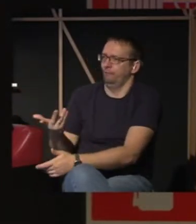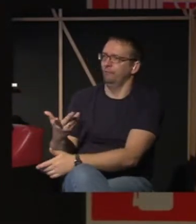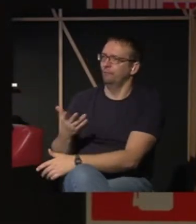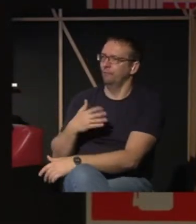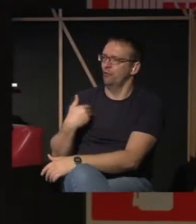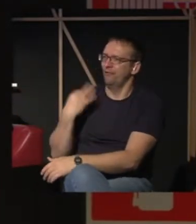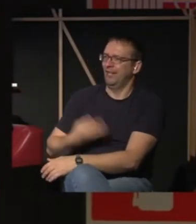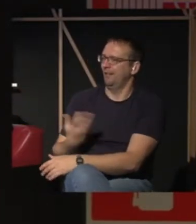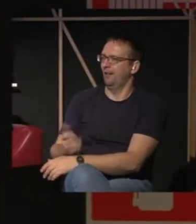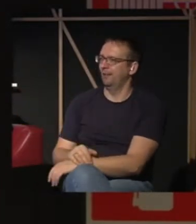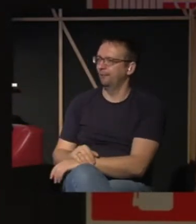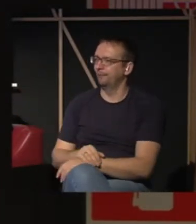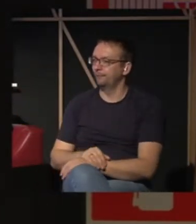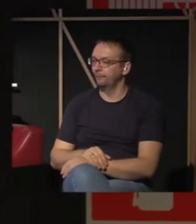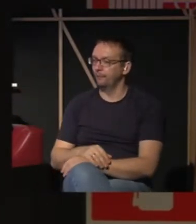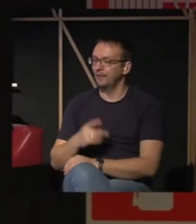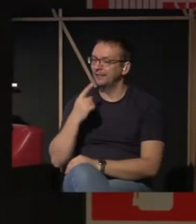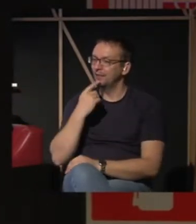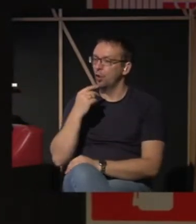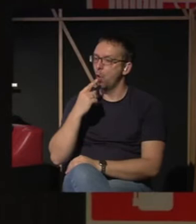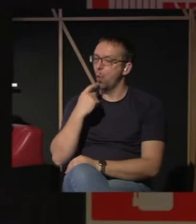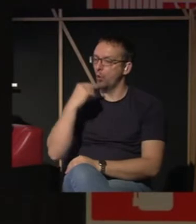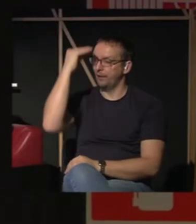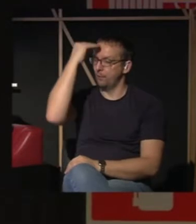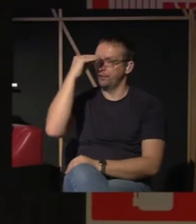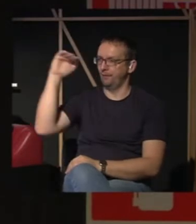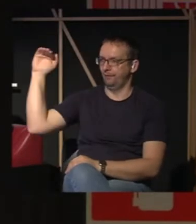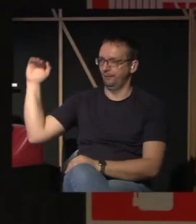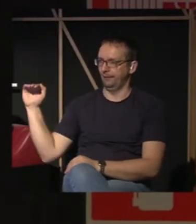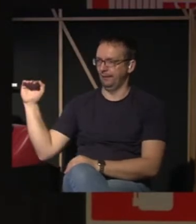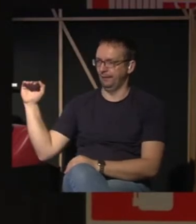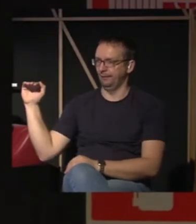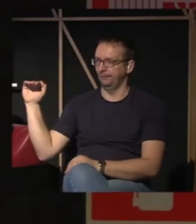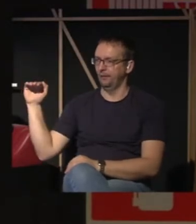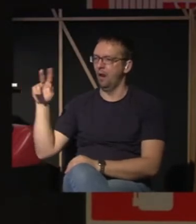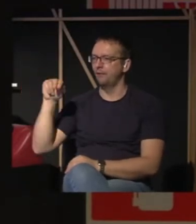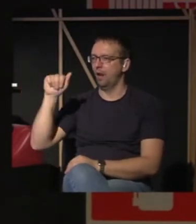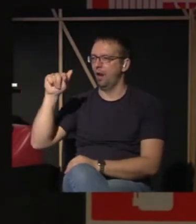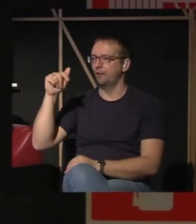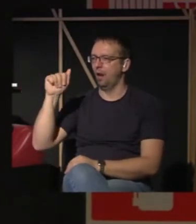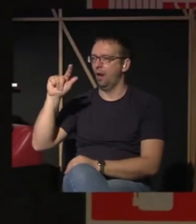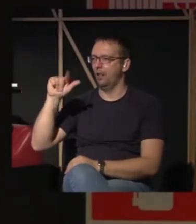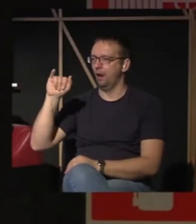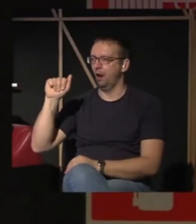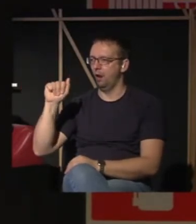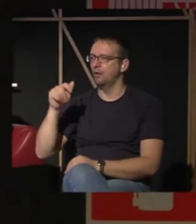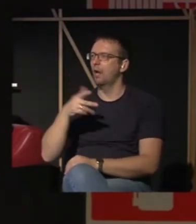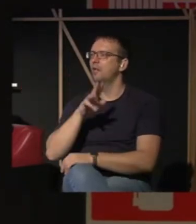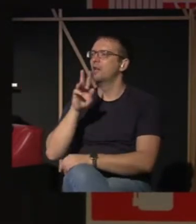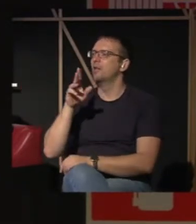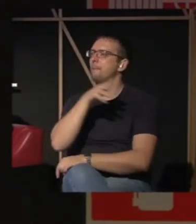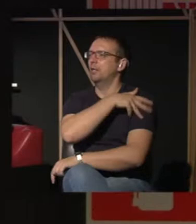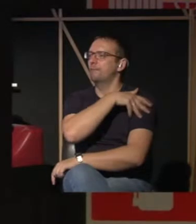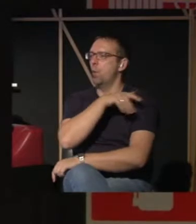Natalia in St. Petersburg. These were volunteers that were dedicated at accessibility info points at each one of